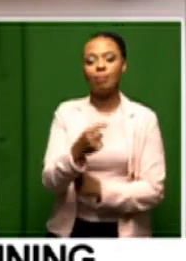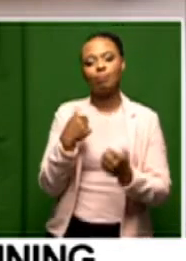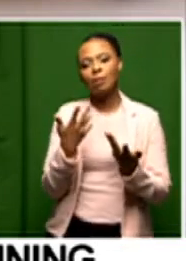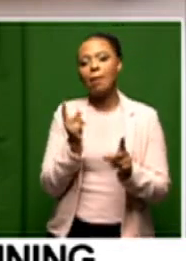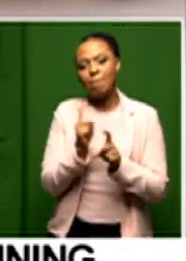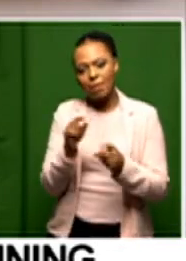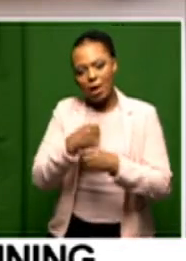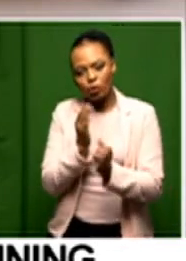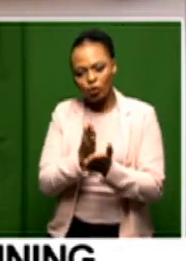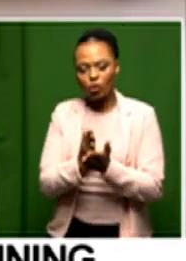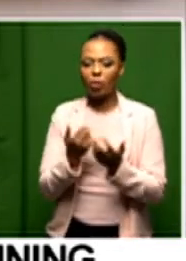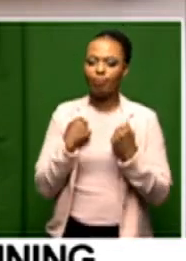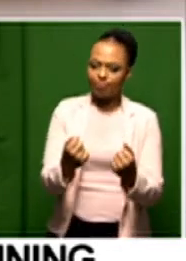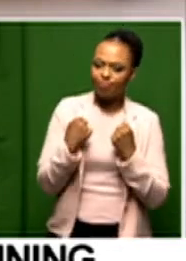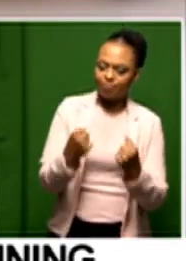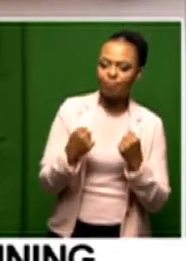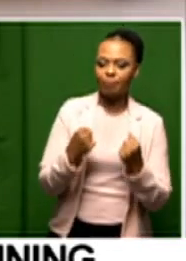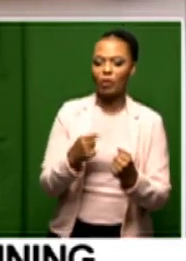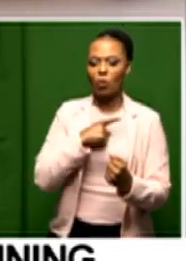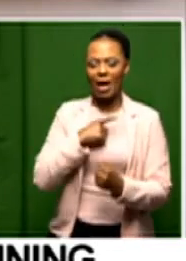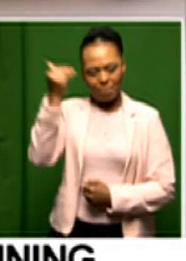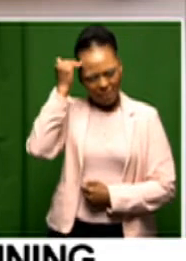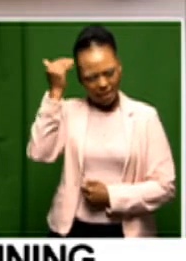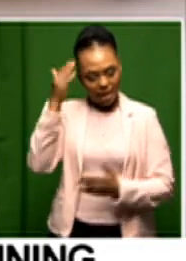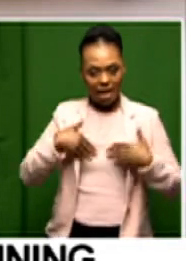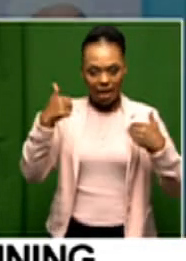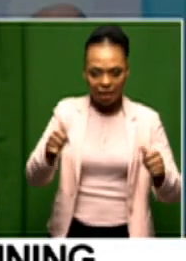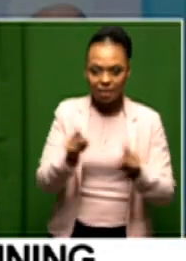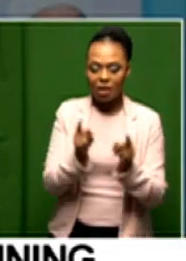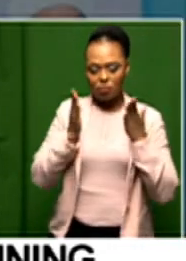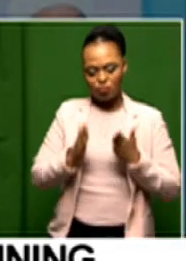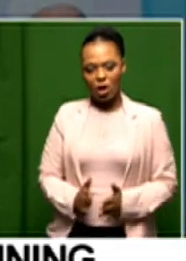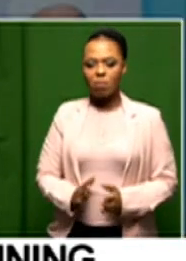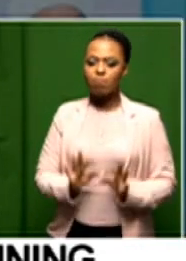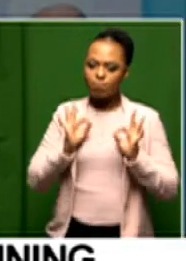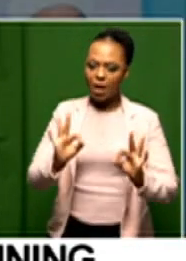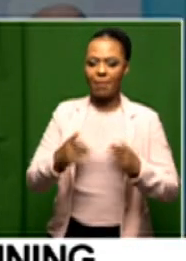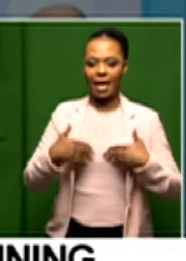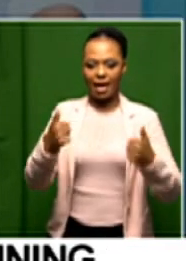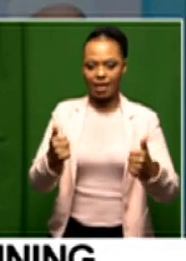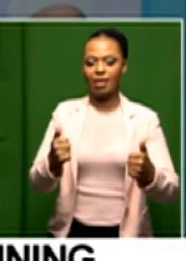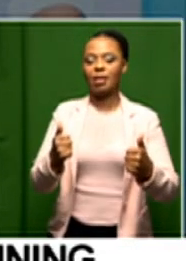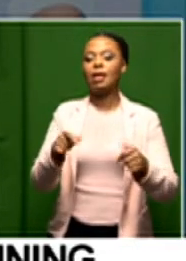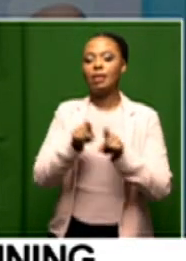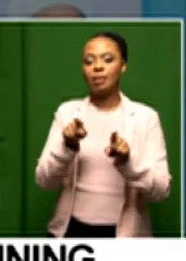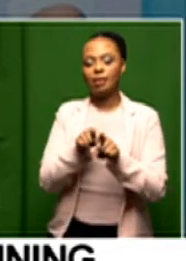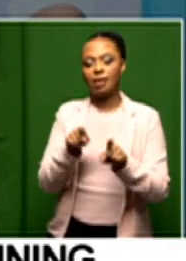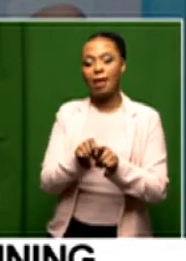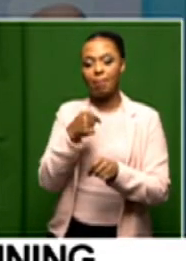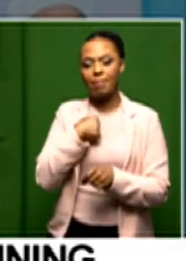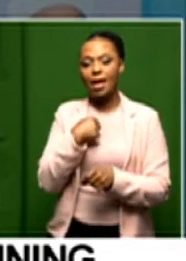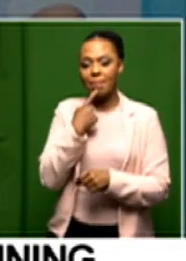that I'm fit, to make sure I'm healthy mentally and holistically. And I also have to